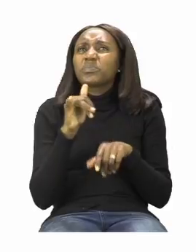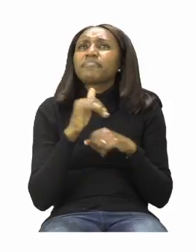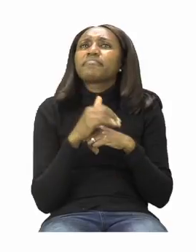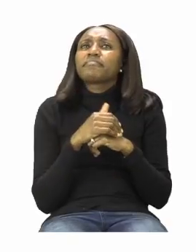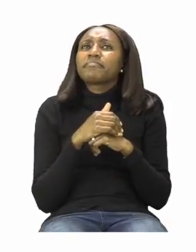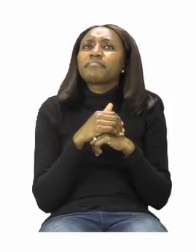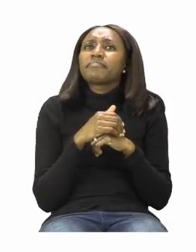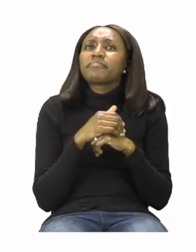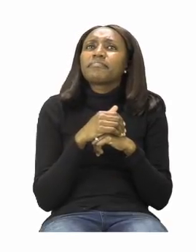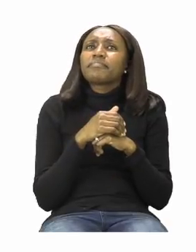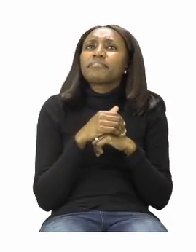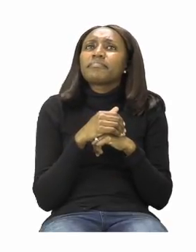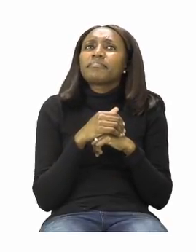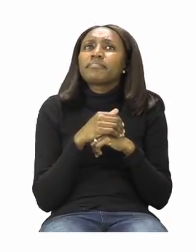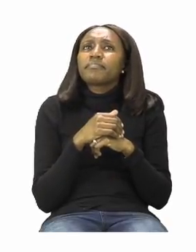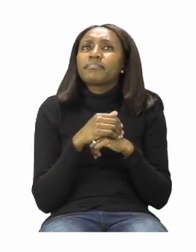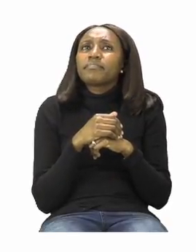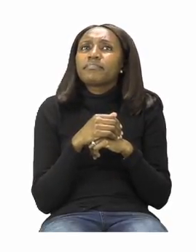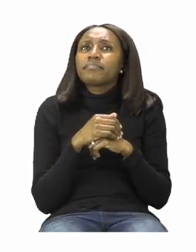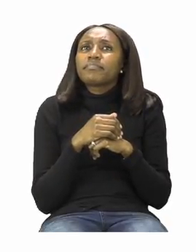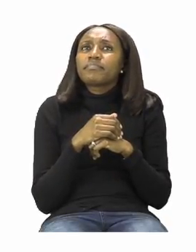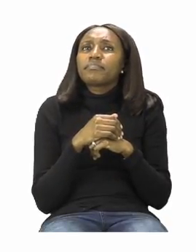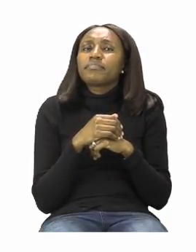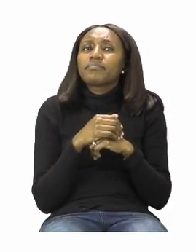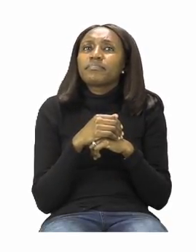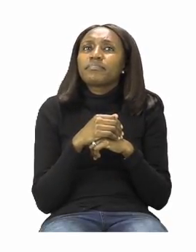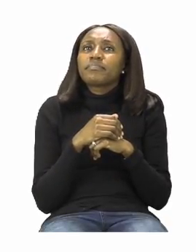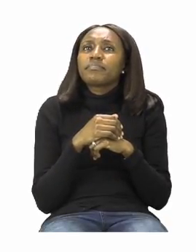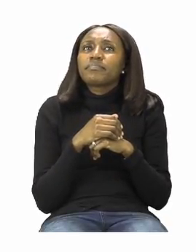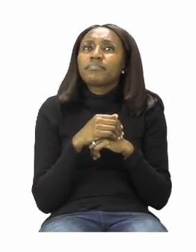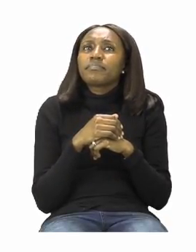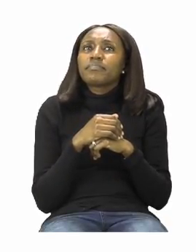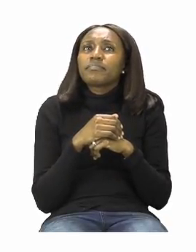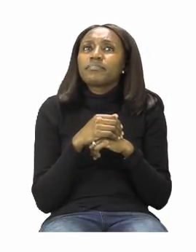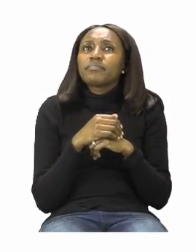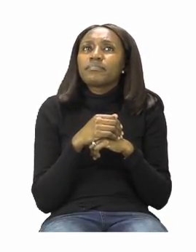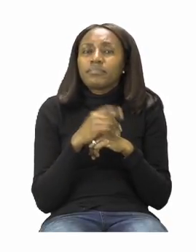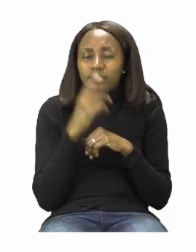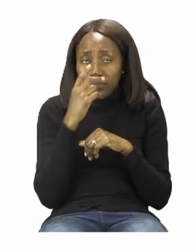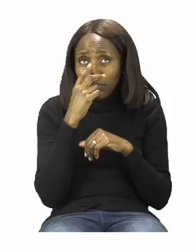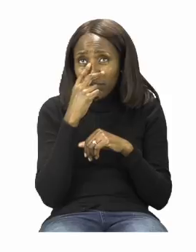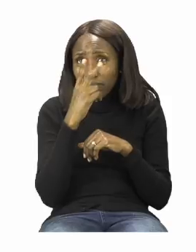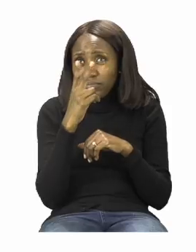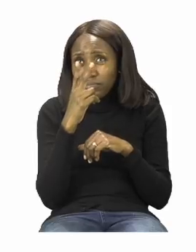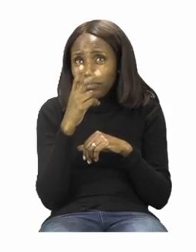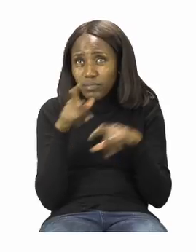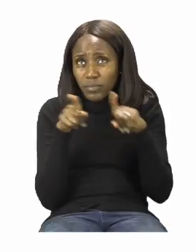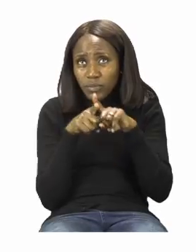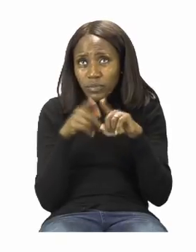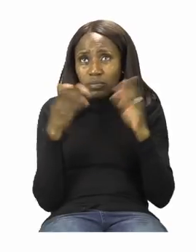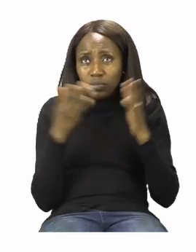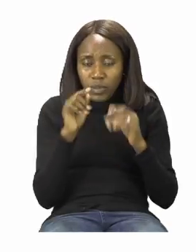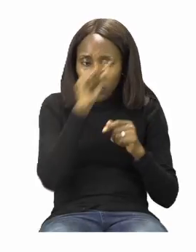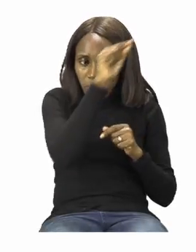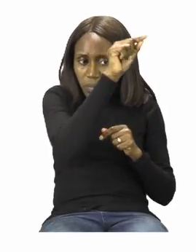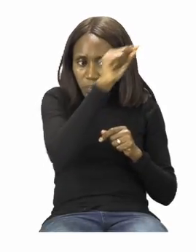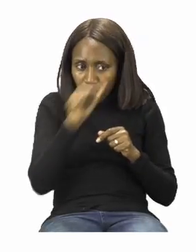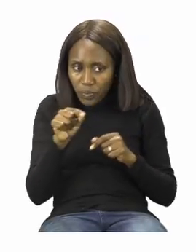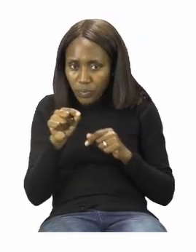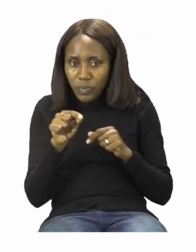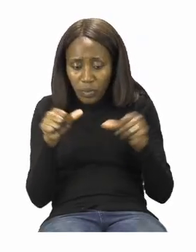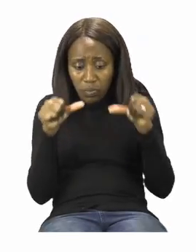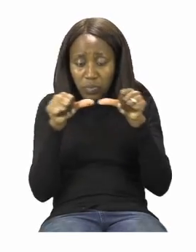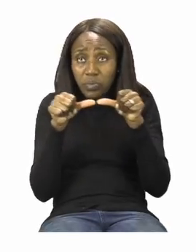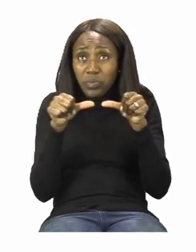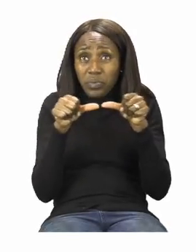job to use a straight line to match the sizes of the rulers. Now, you can see that we